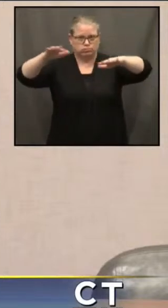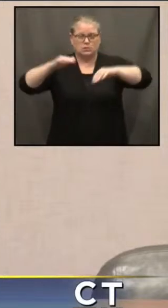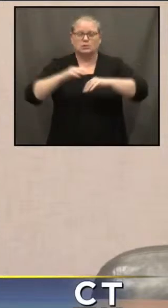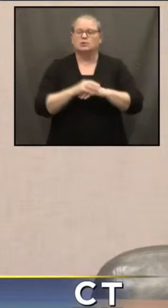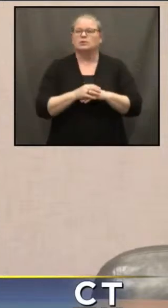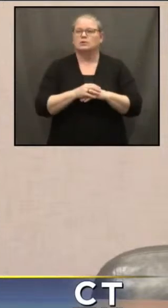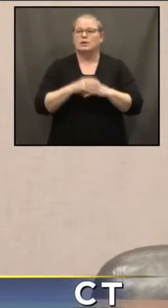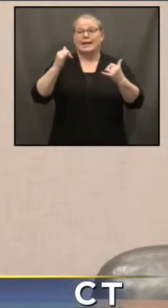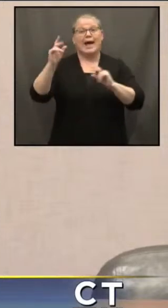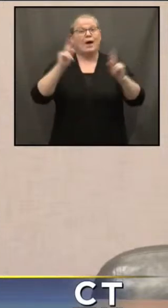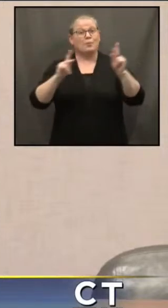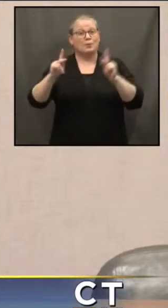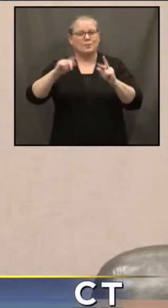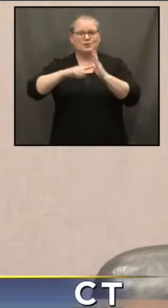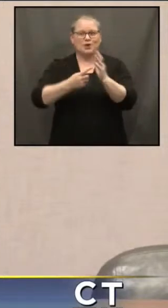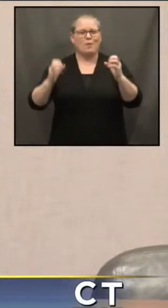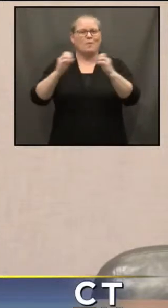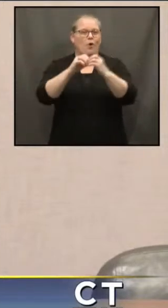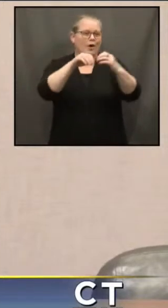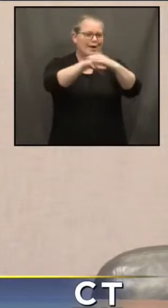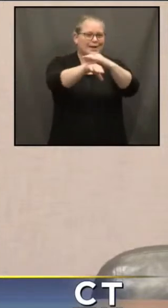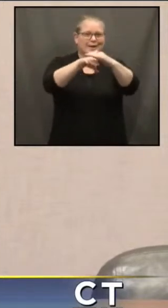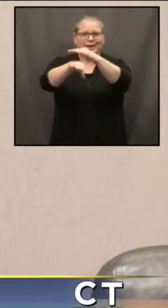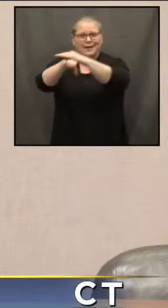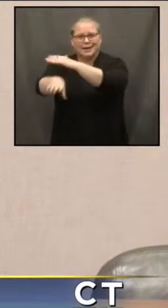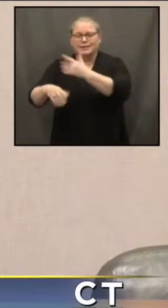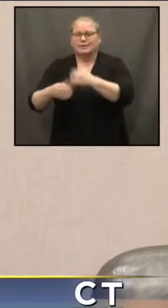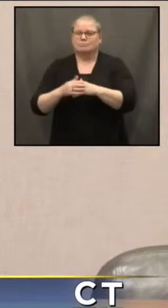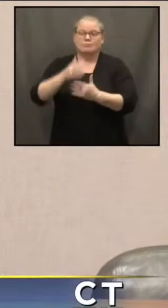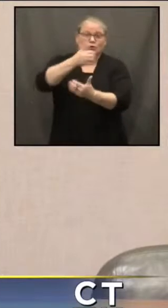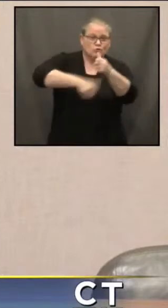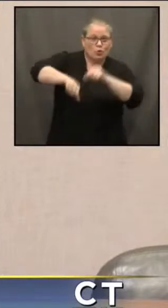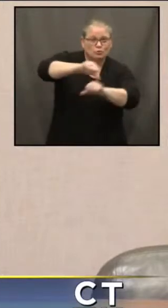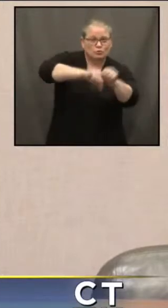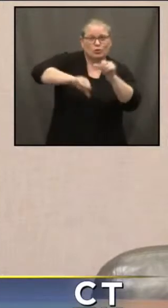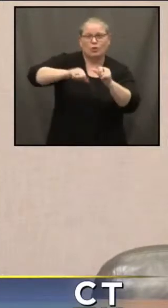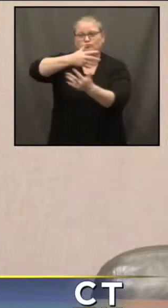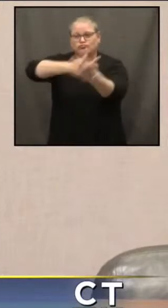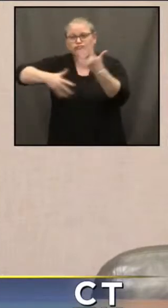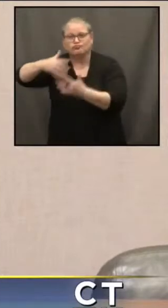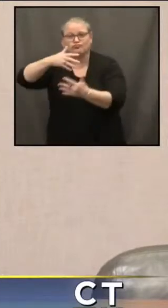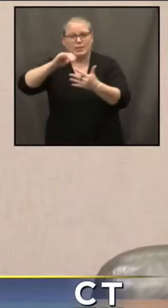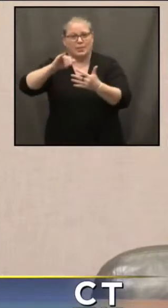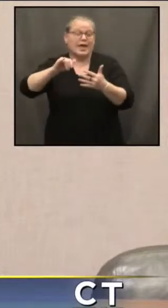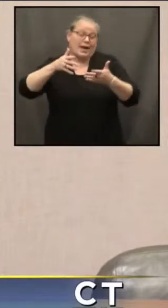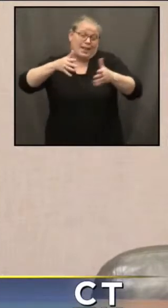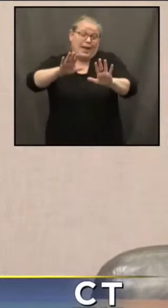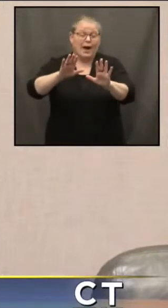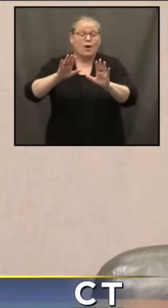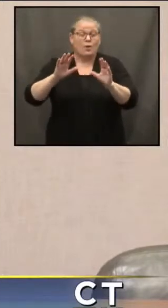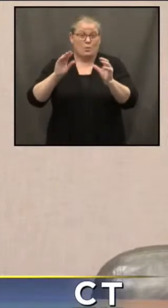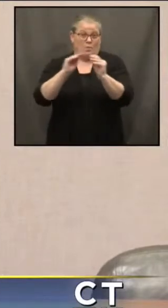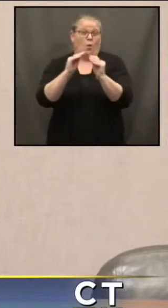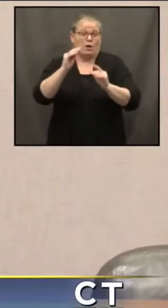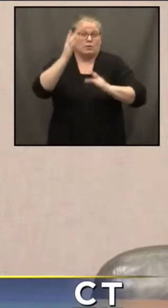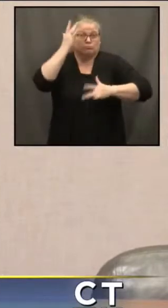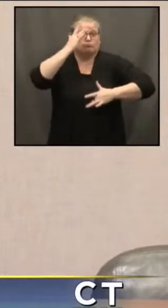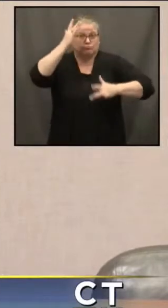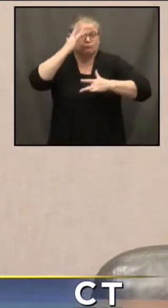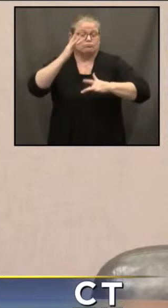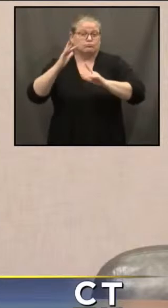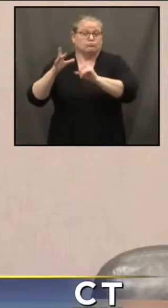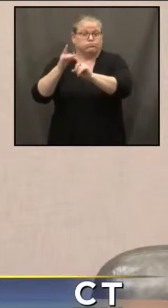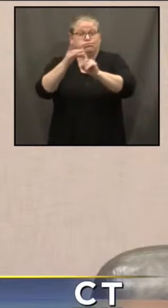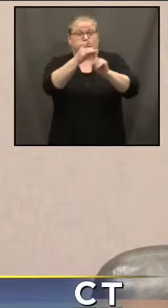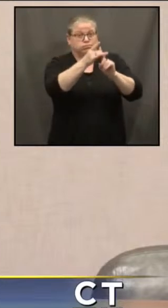And so this is just a recipe for how the virus transmits. You know, we saw, like the governor mentioned,